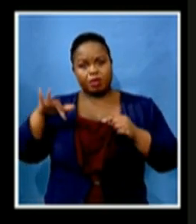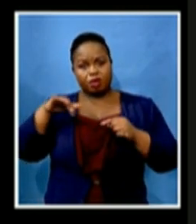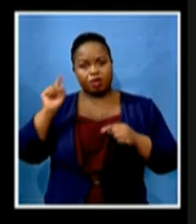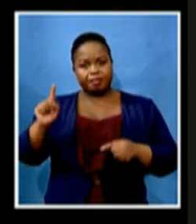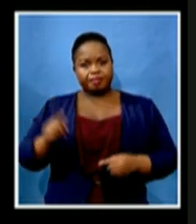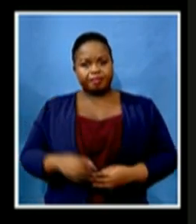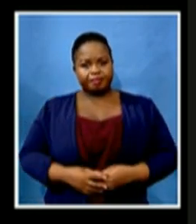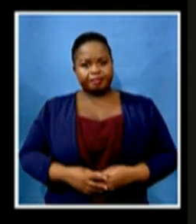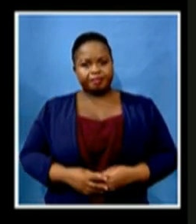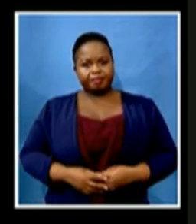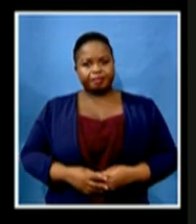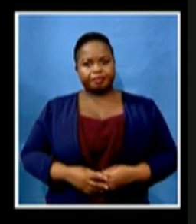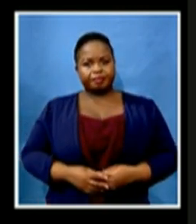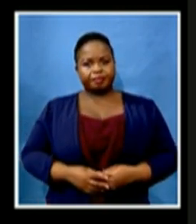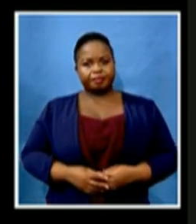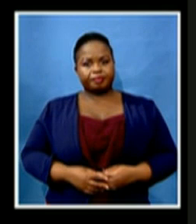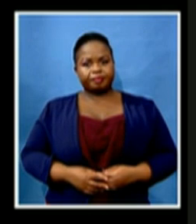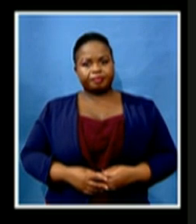interesting.